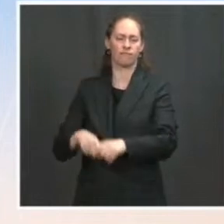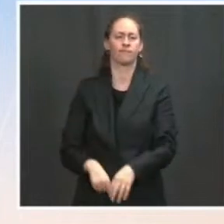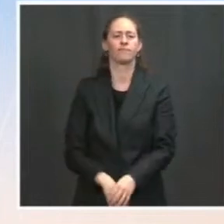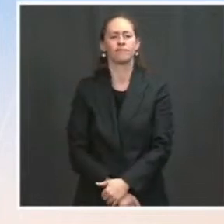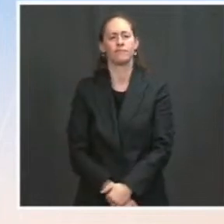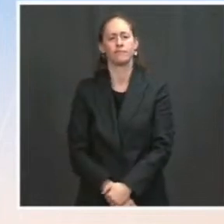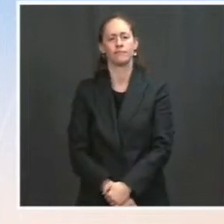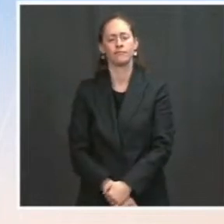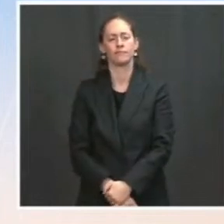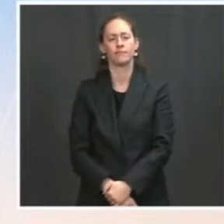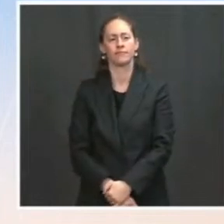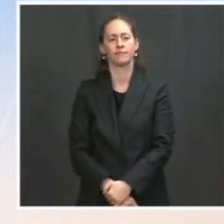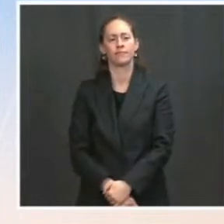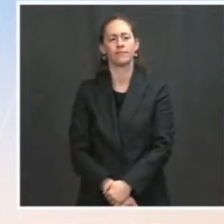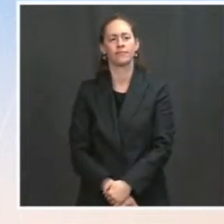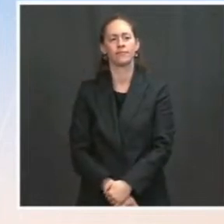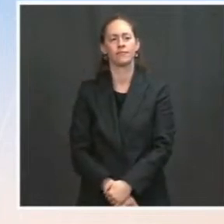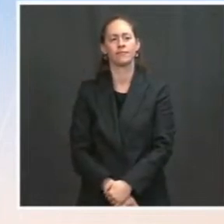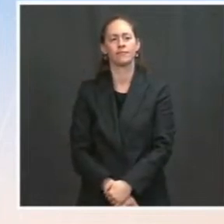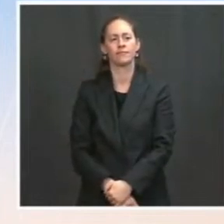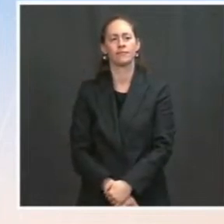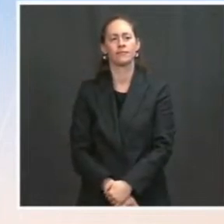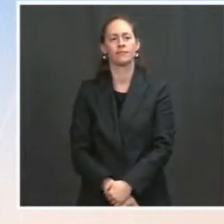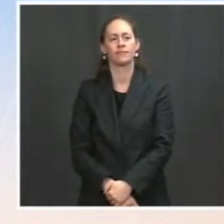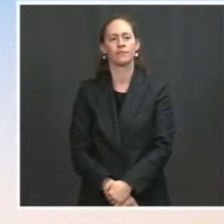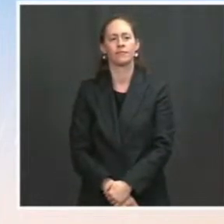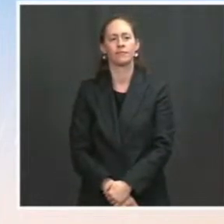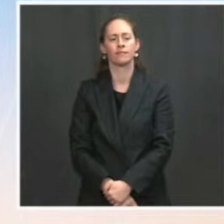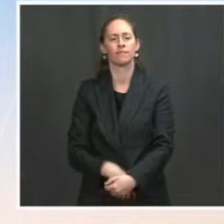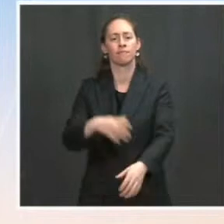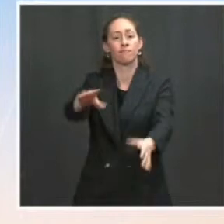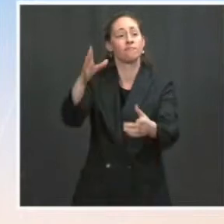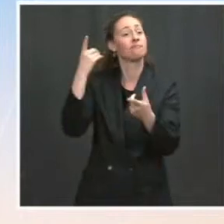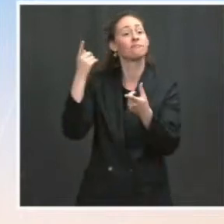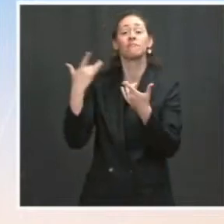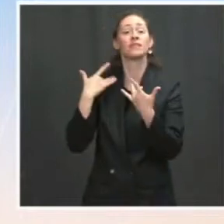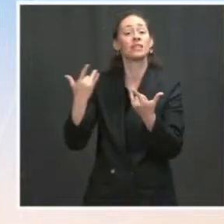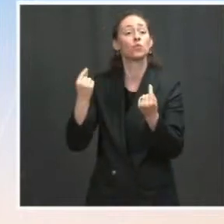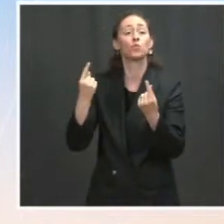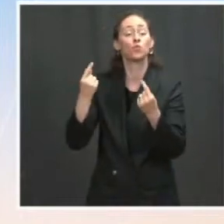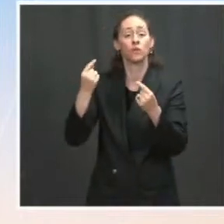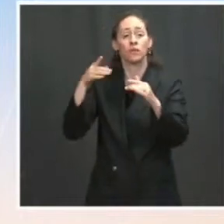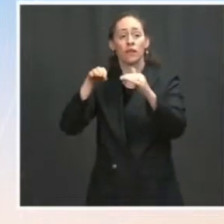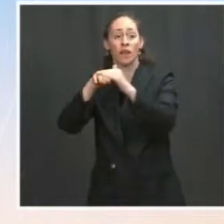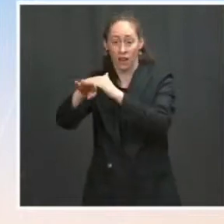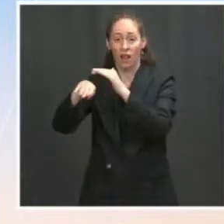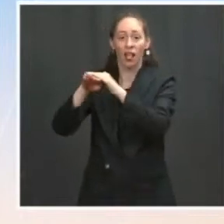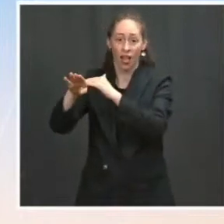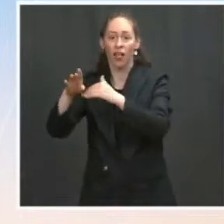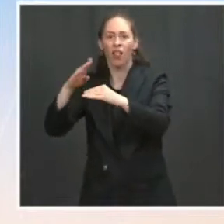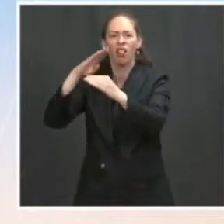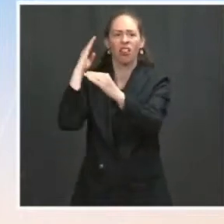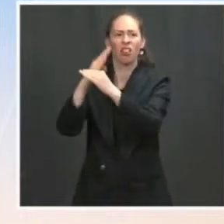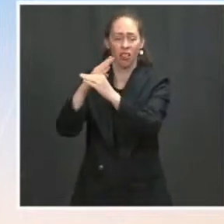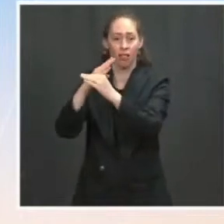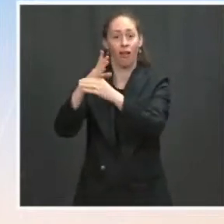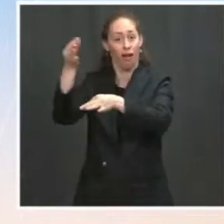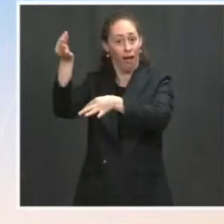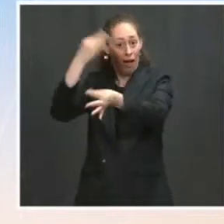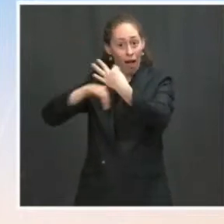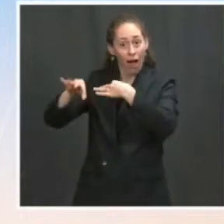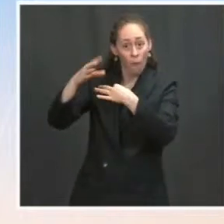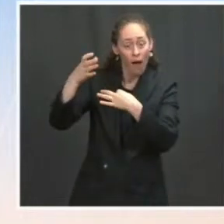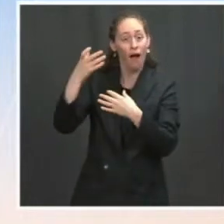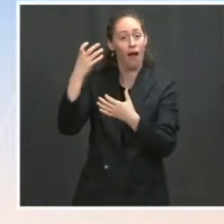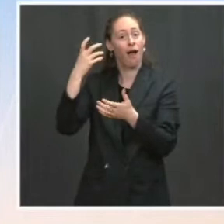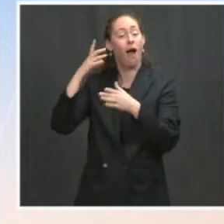critical infrastructure owners and operators use the indicators that came out in the FBI flash to protect themselves. And if